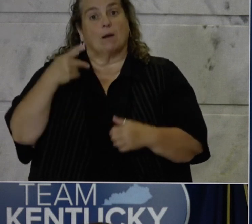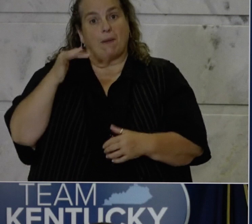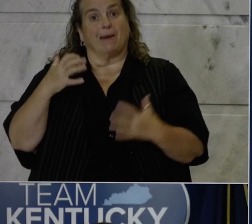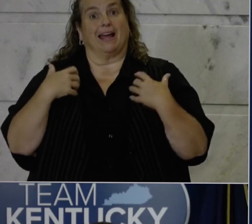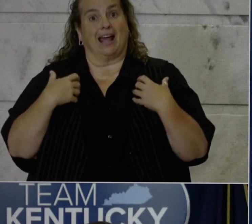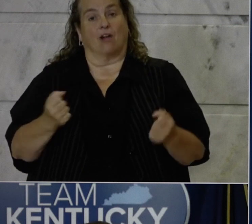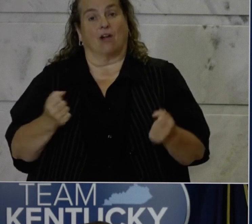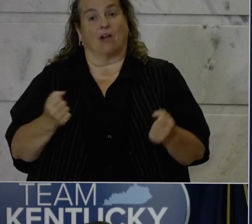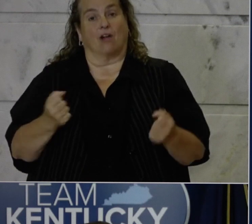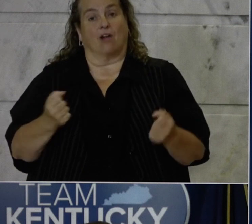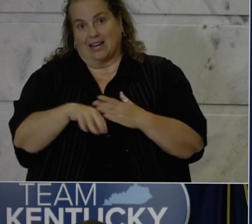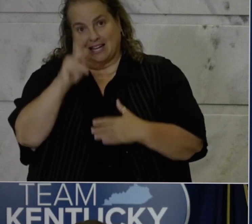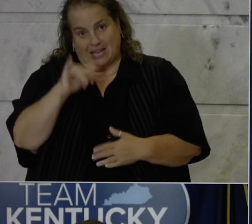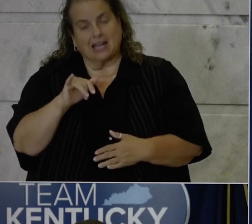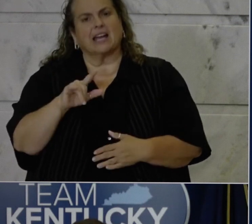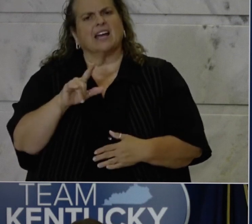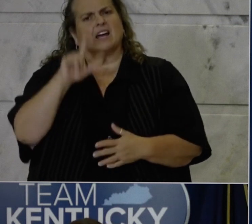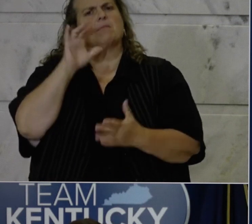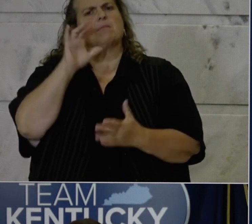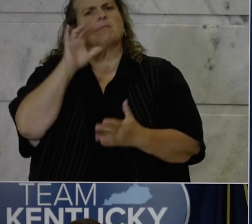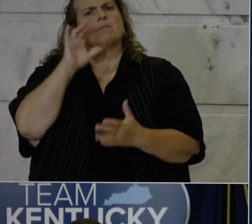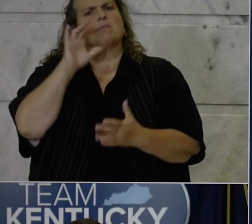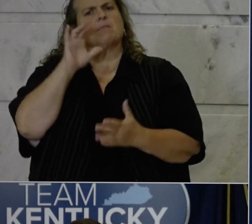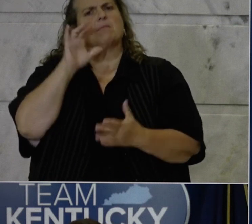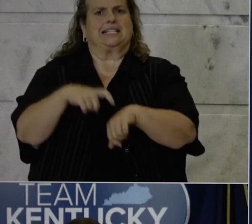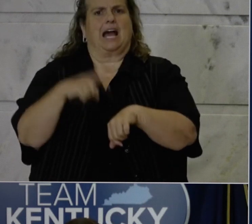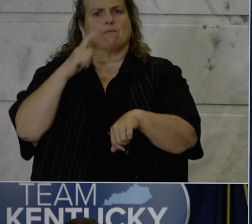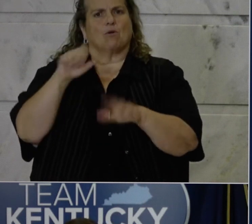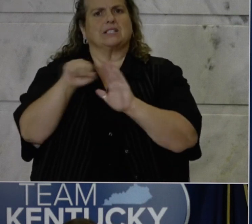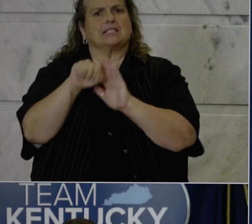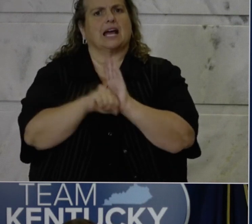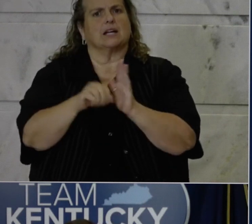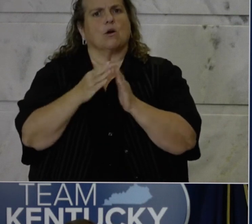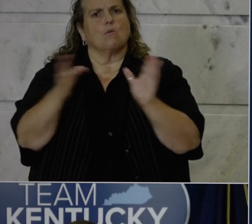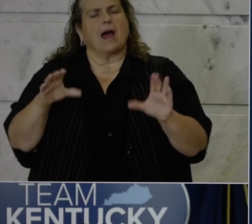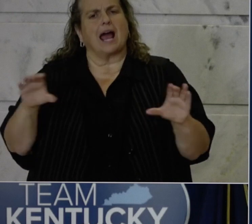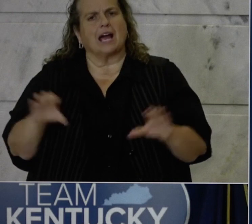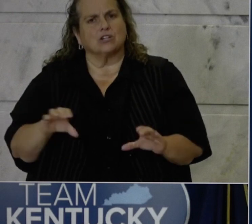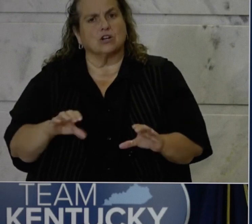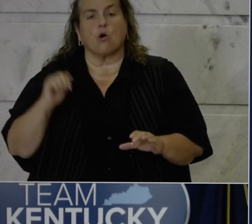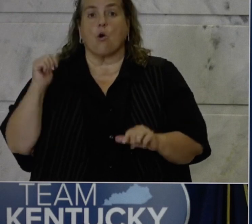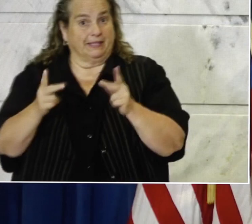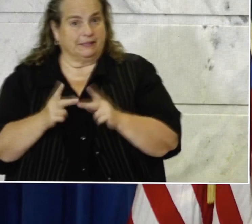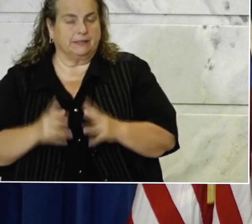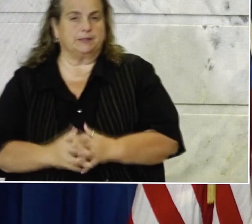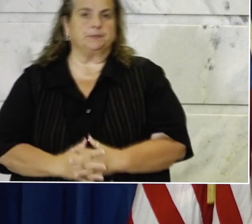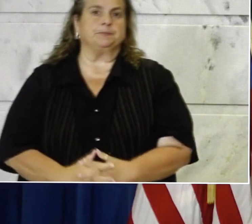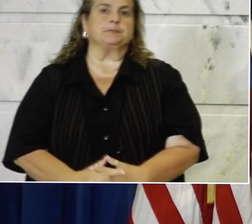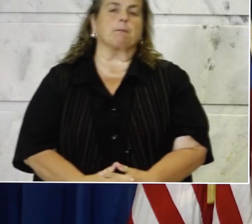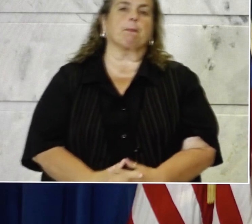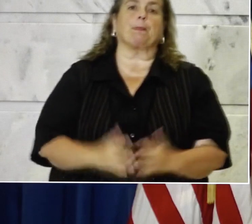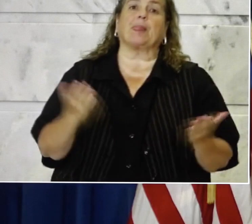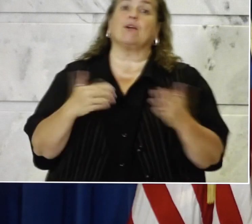Kentucky. And the only way to address the spike in numbers is with statewide policies.